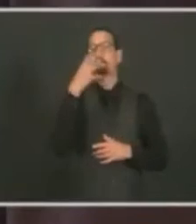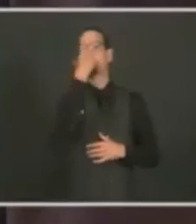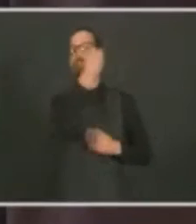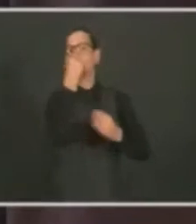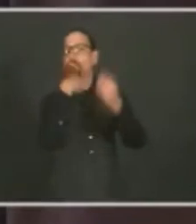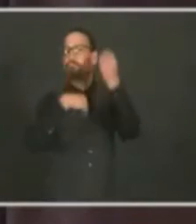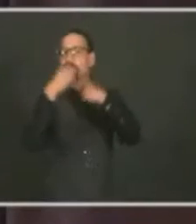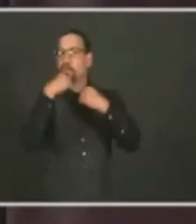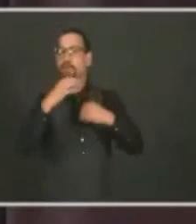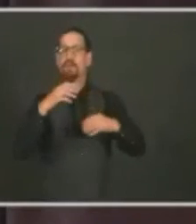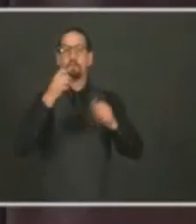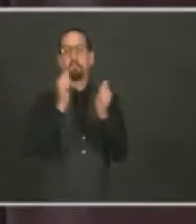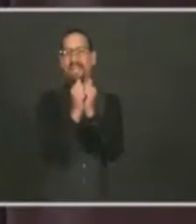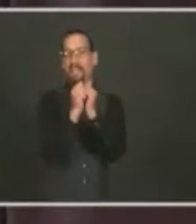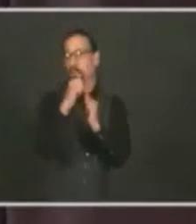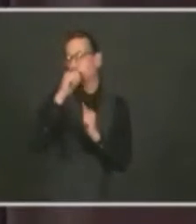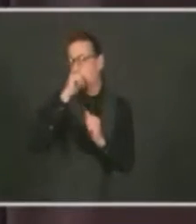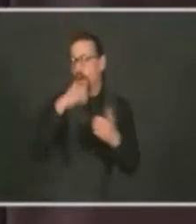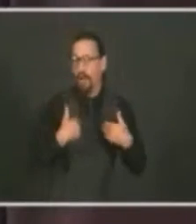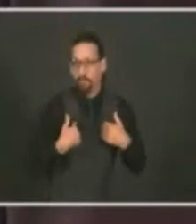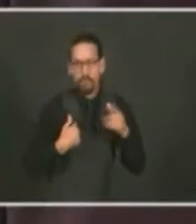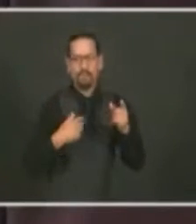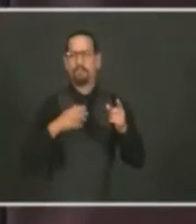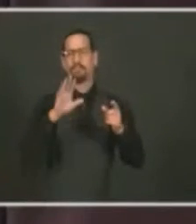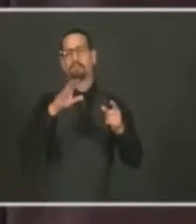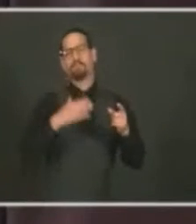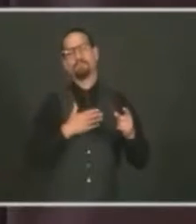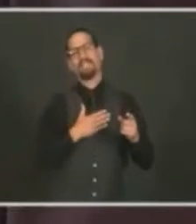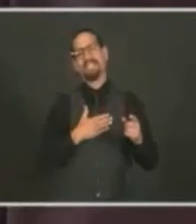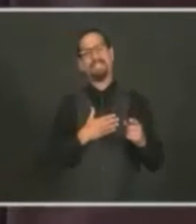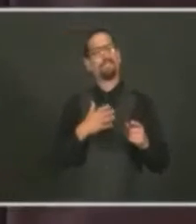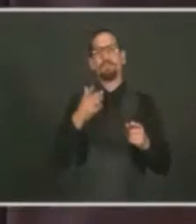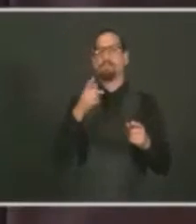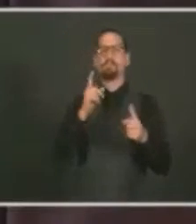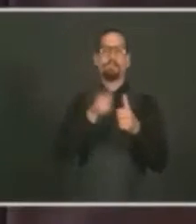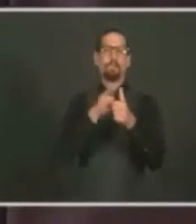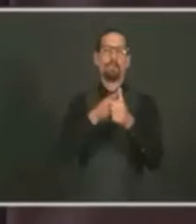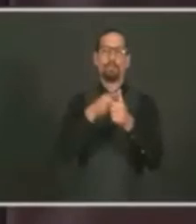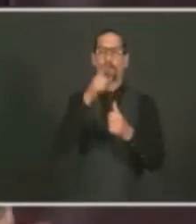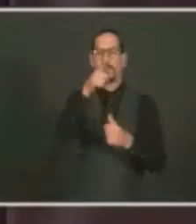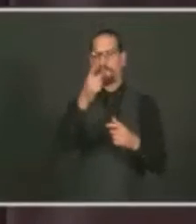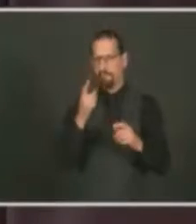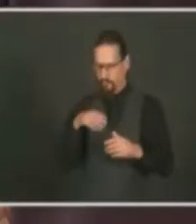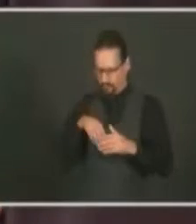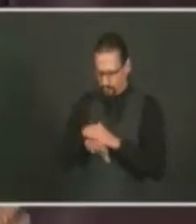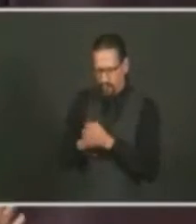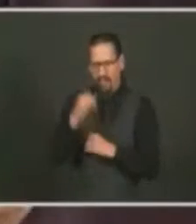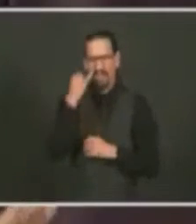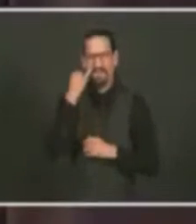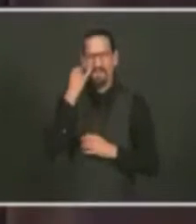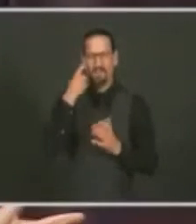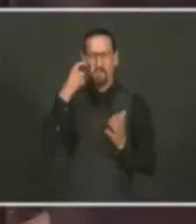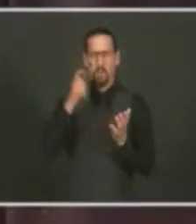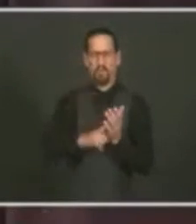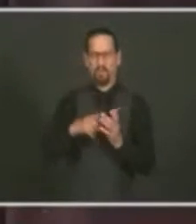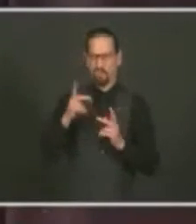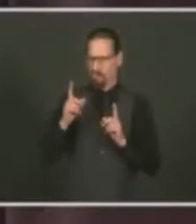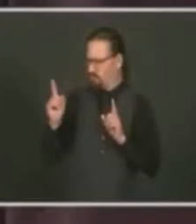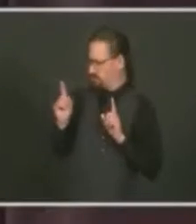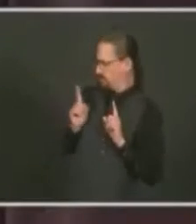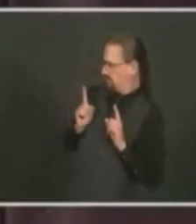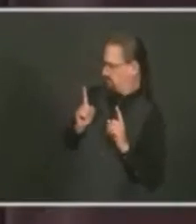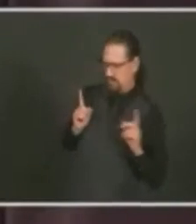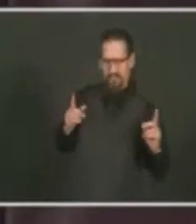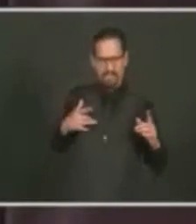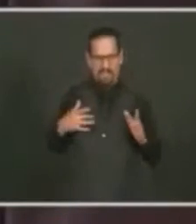area, please, please, if you find yourself in a crowded space, stop. You're doing something wrong. You know, back away, go get some space, go